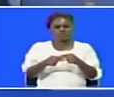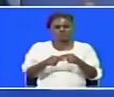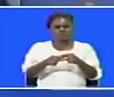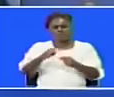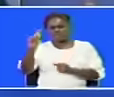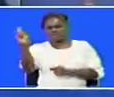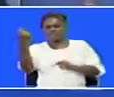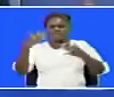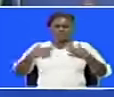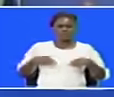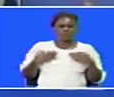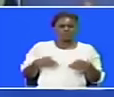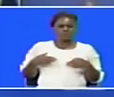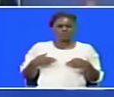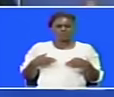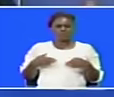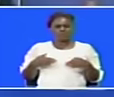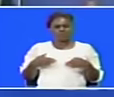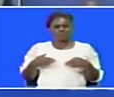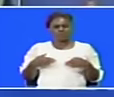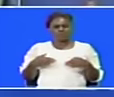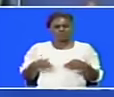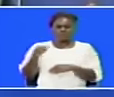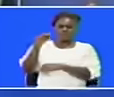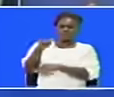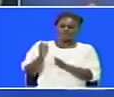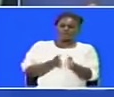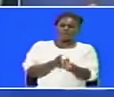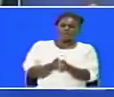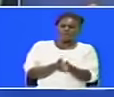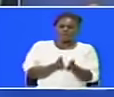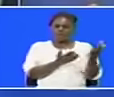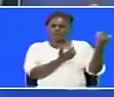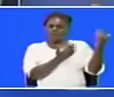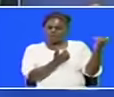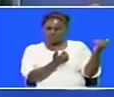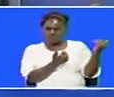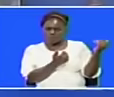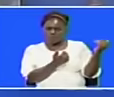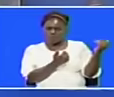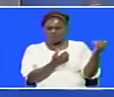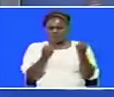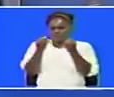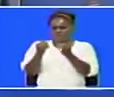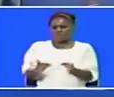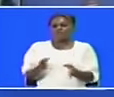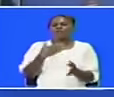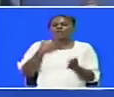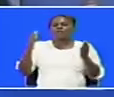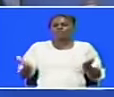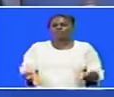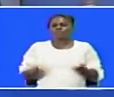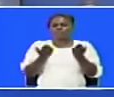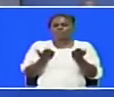Fellow Kenyans, we require morale and hopefulness if we are to harness our